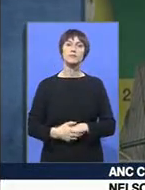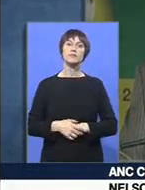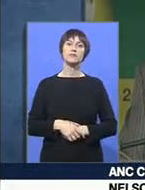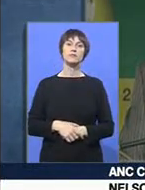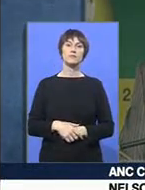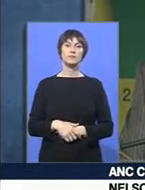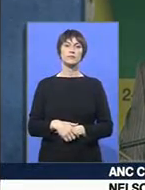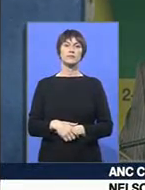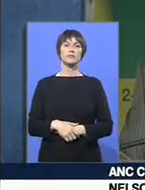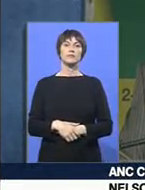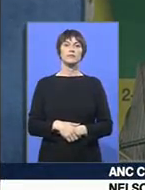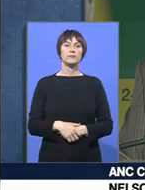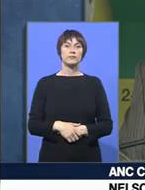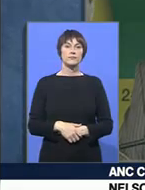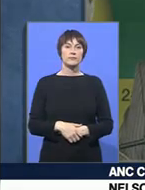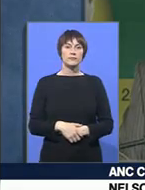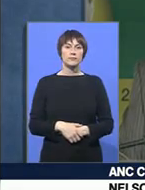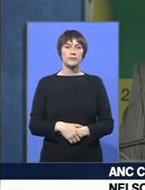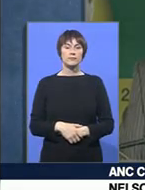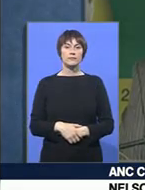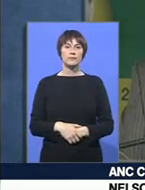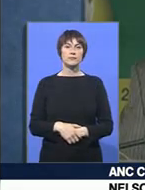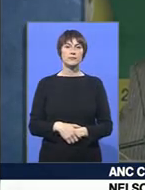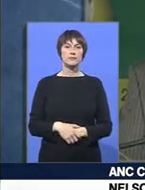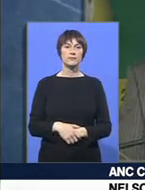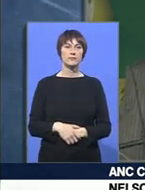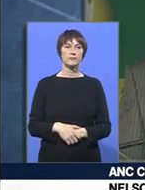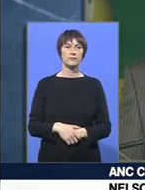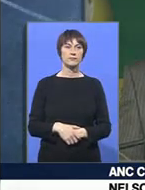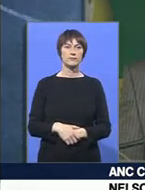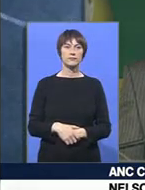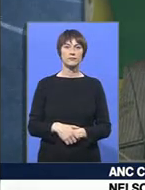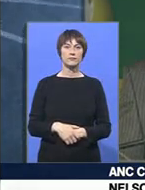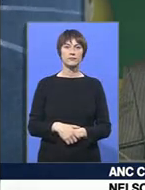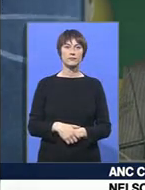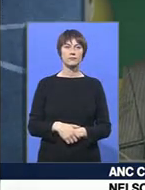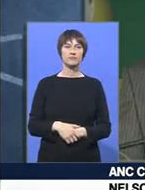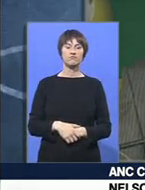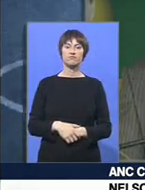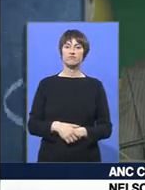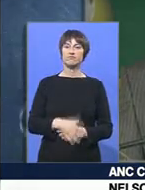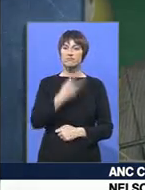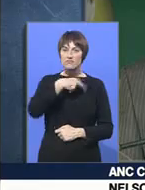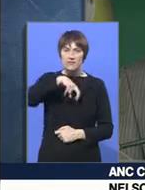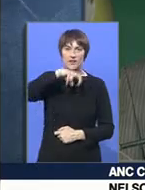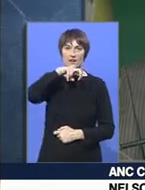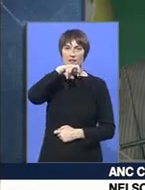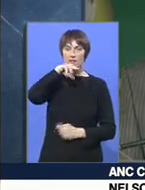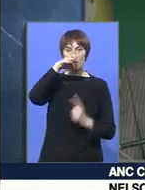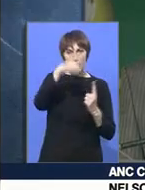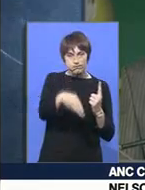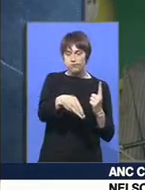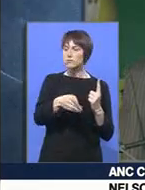Your Majesty, the King, and other kings who may be